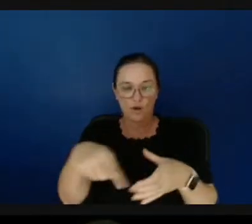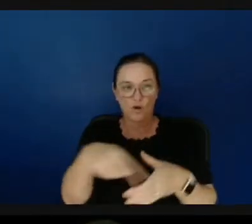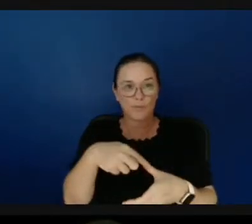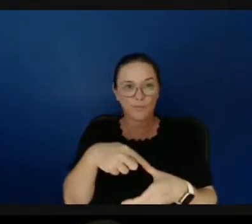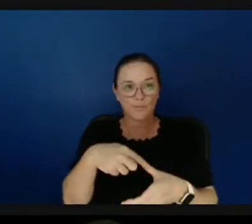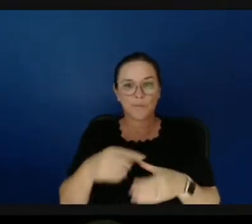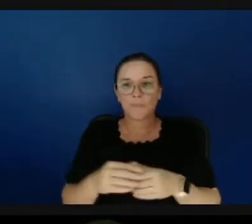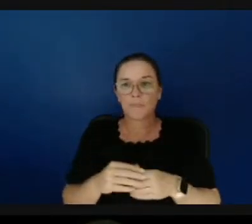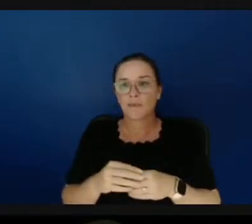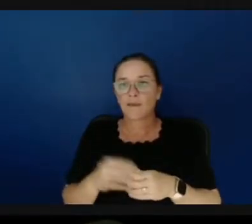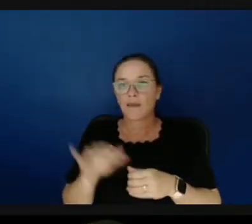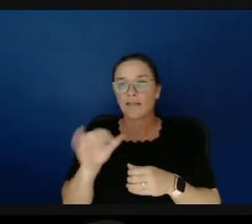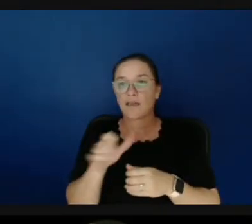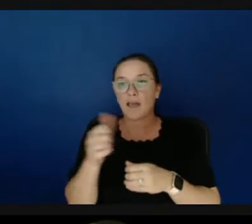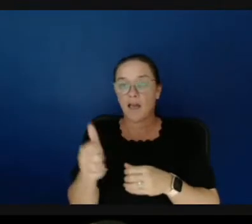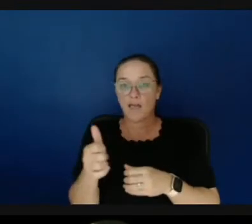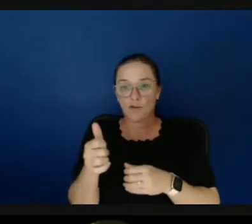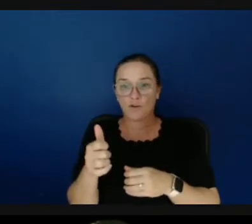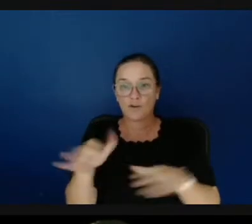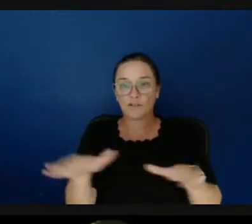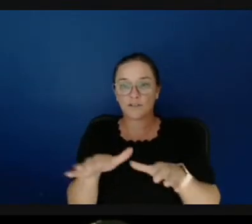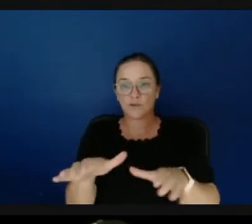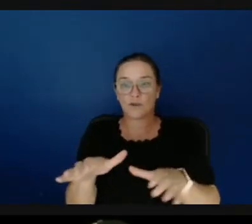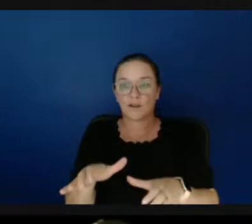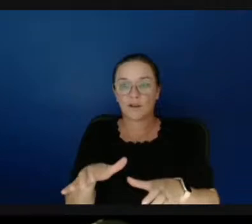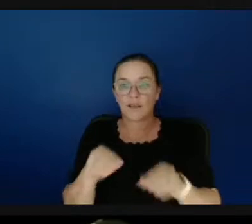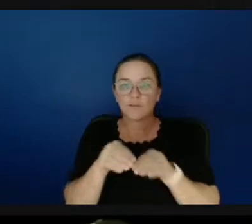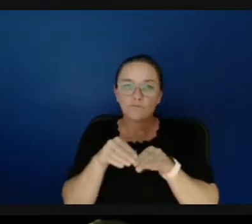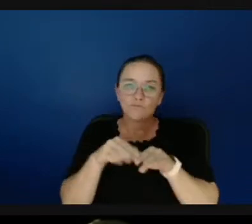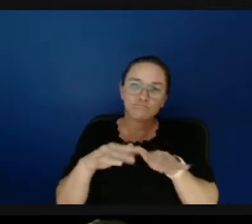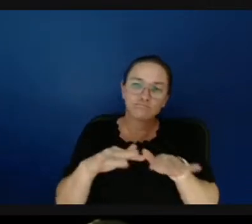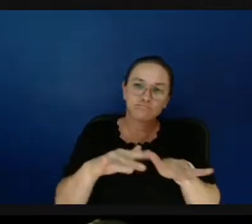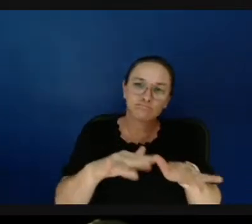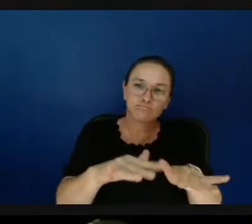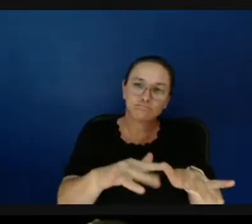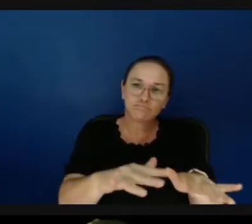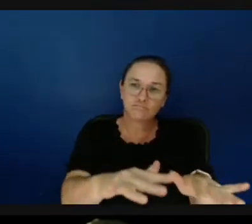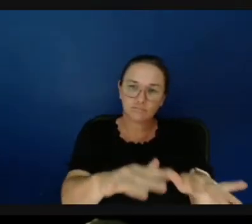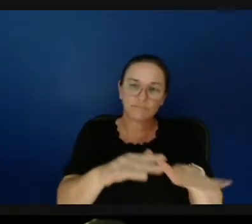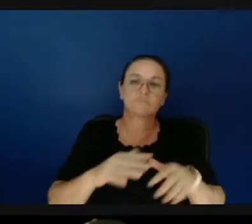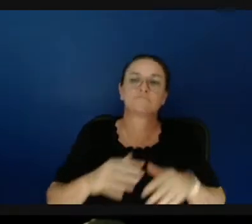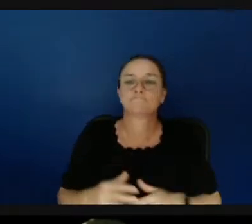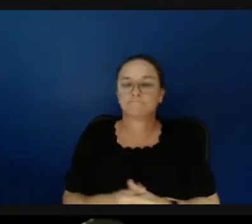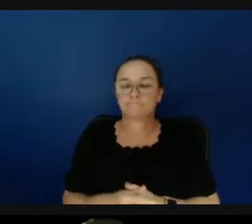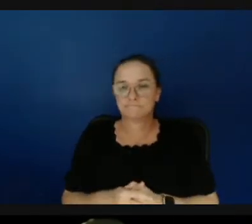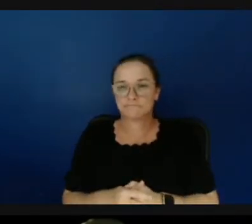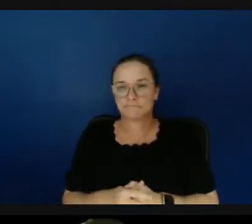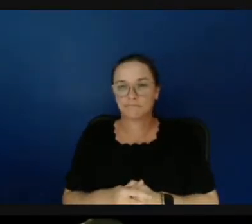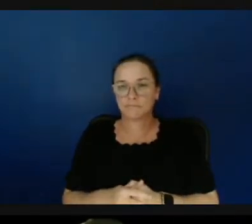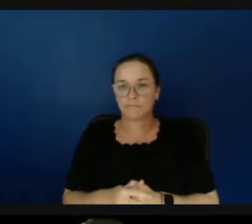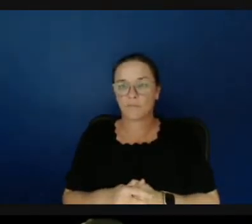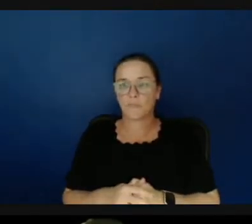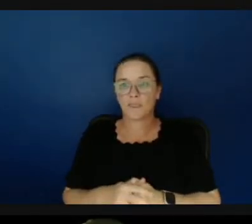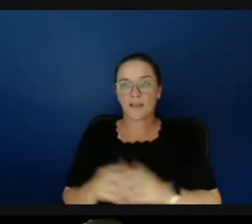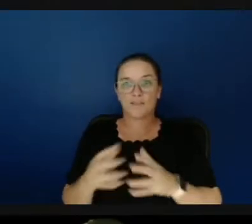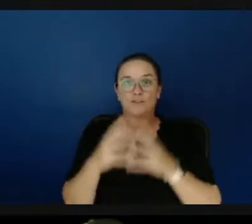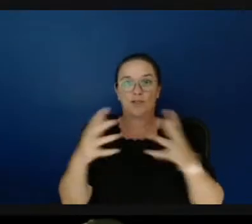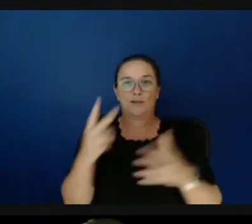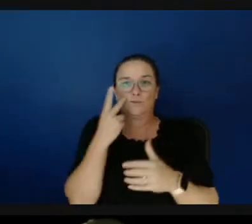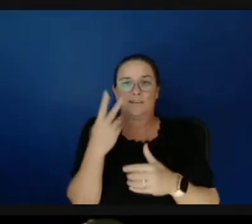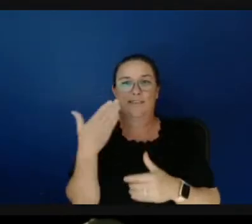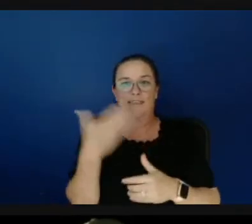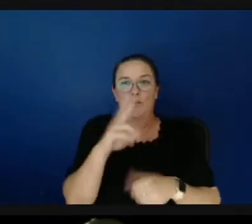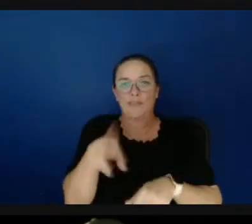have done, is progressing further to the east across the crater floor as we speak here. So a lot to see up in a national